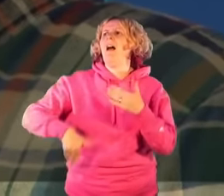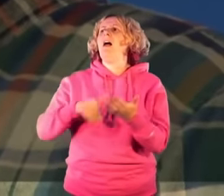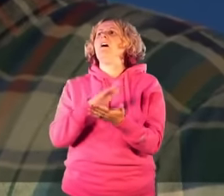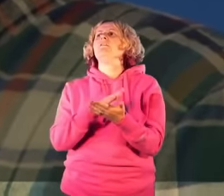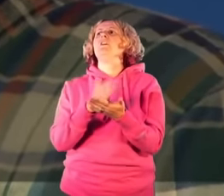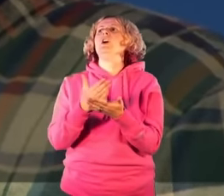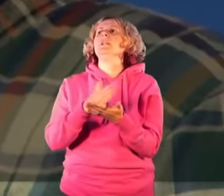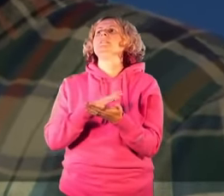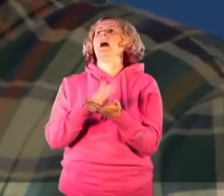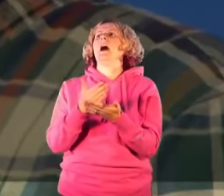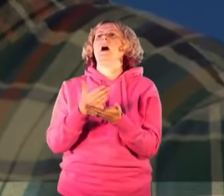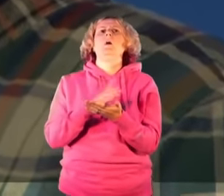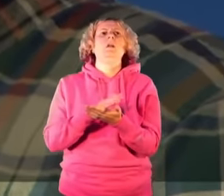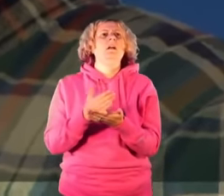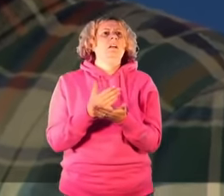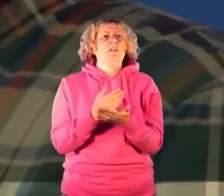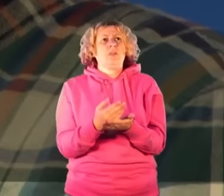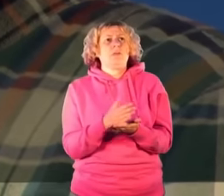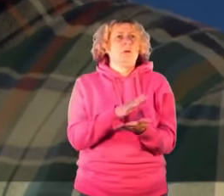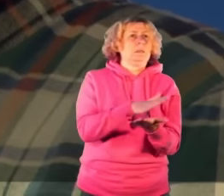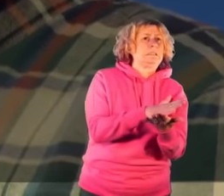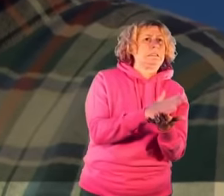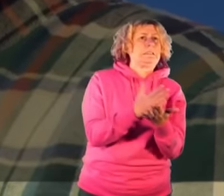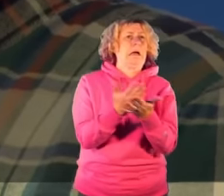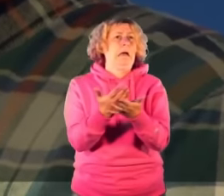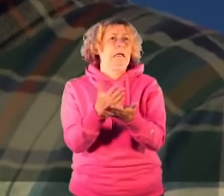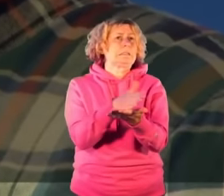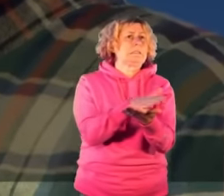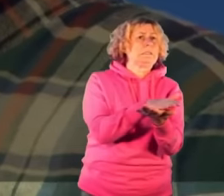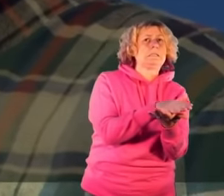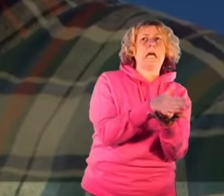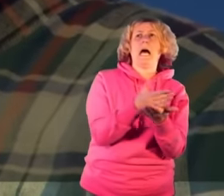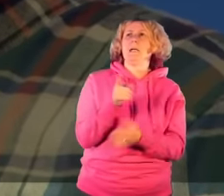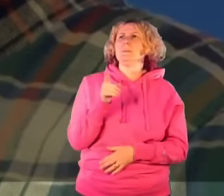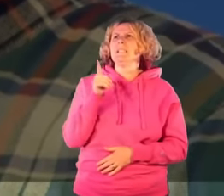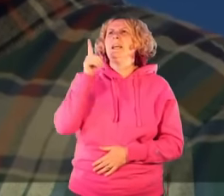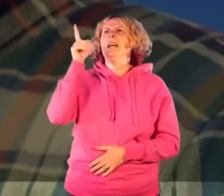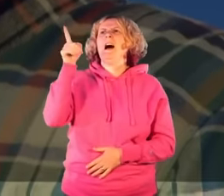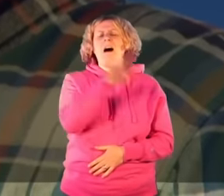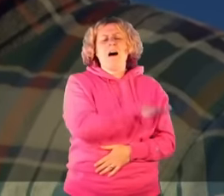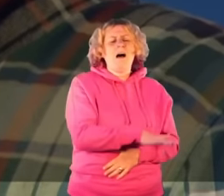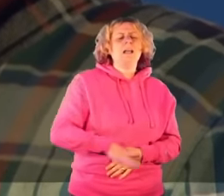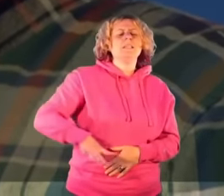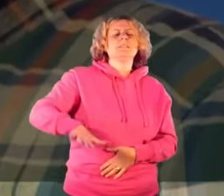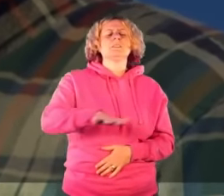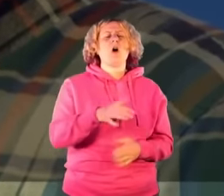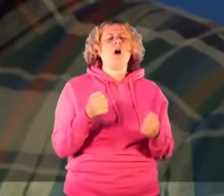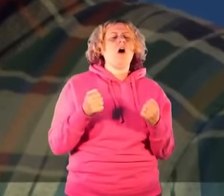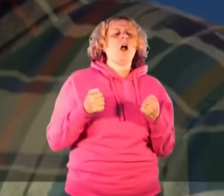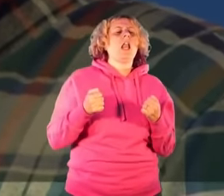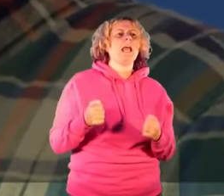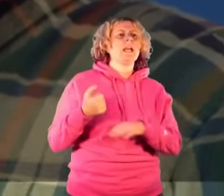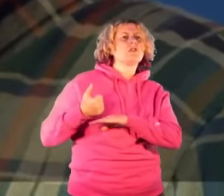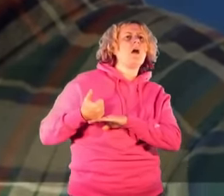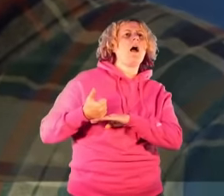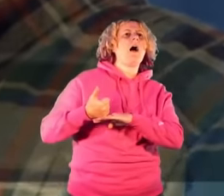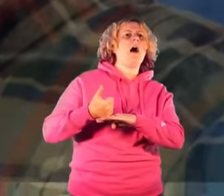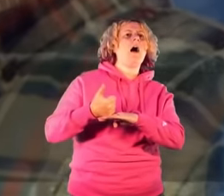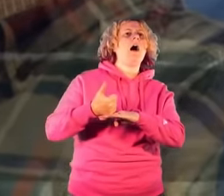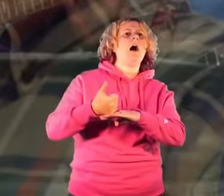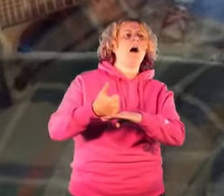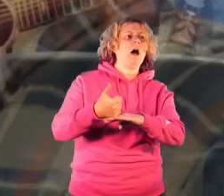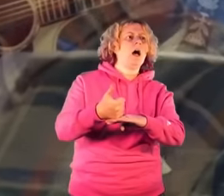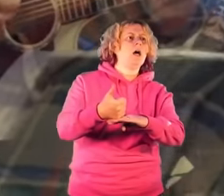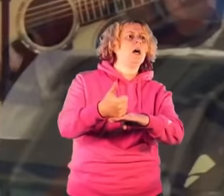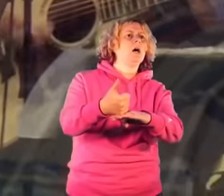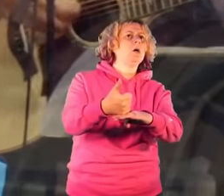should never doubt. Through uncertain times, He is solid